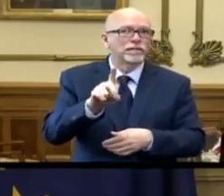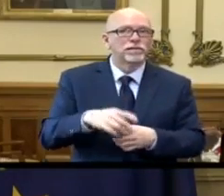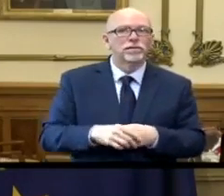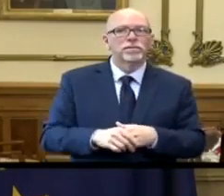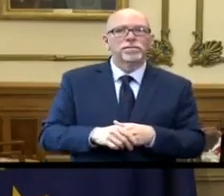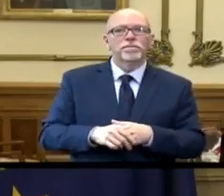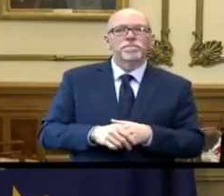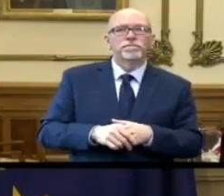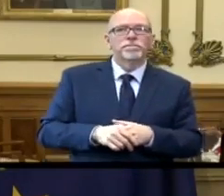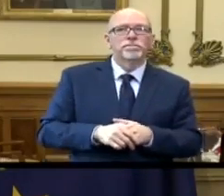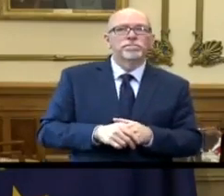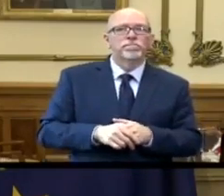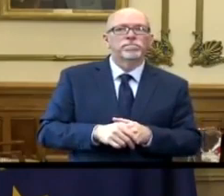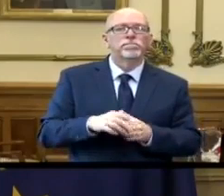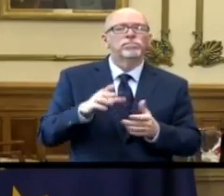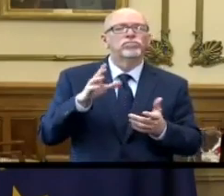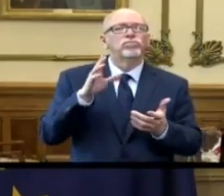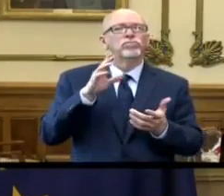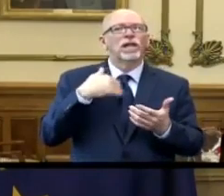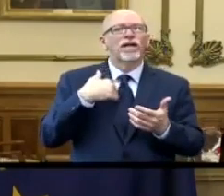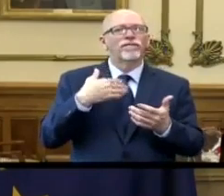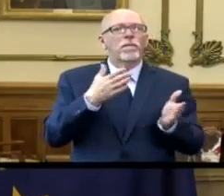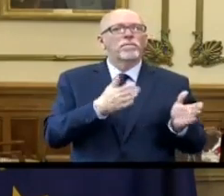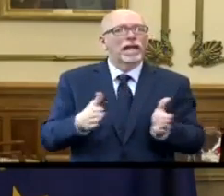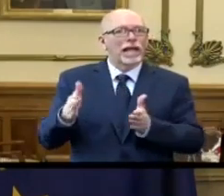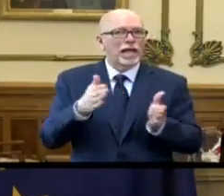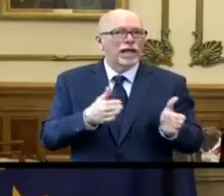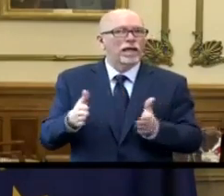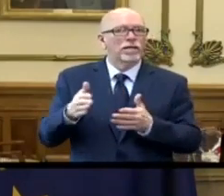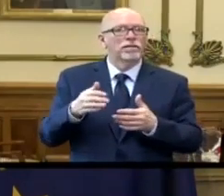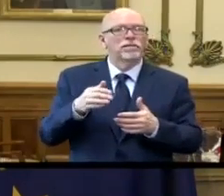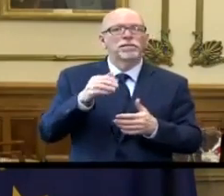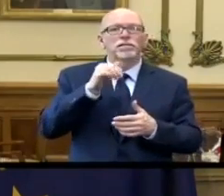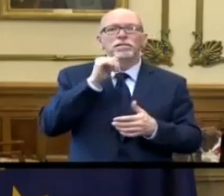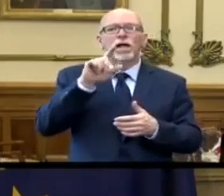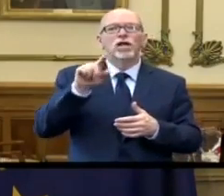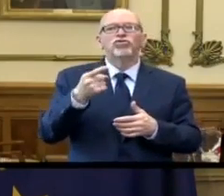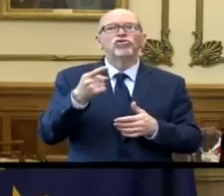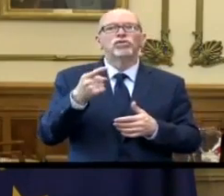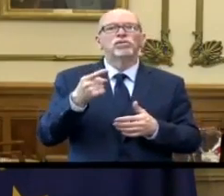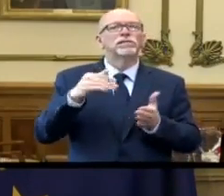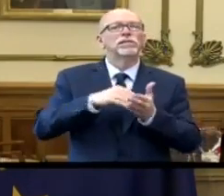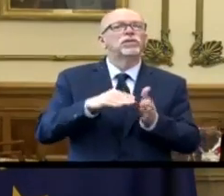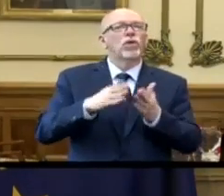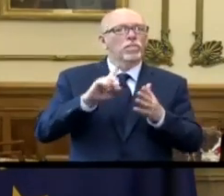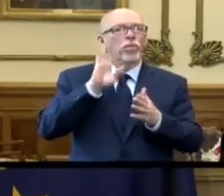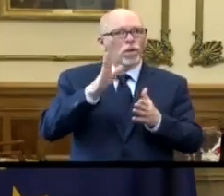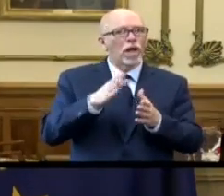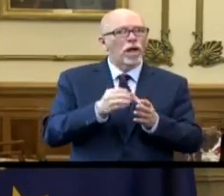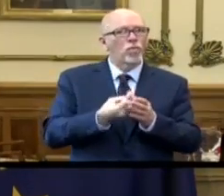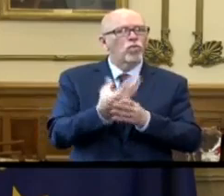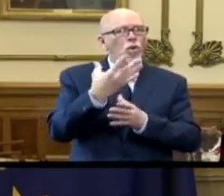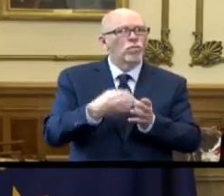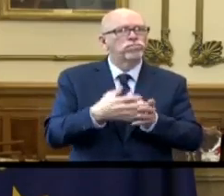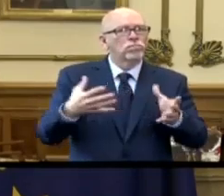Indiana, that there are plans to not just reemerge, but to grow again